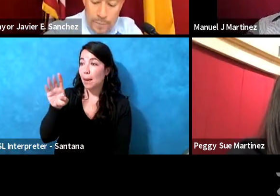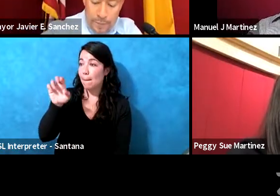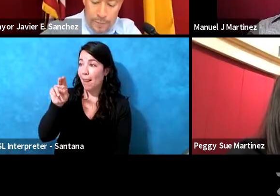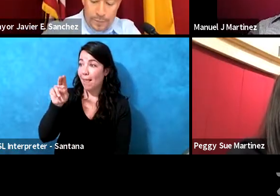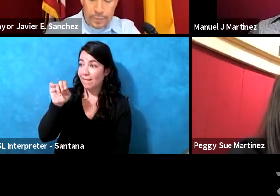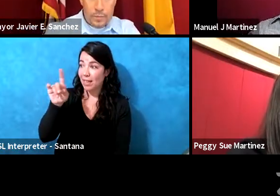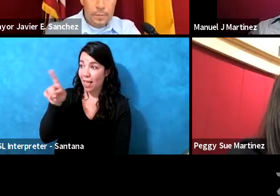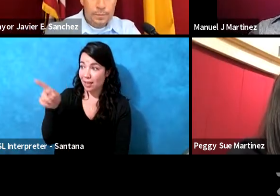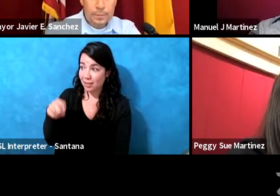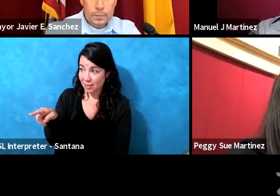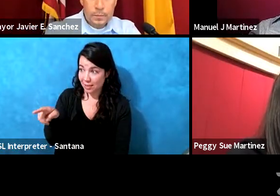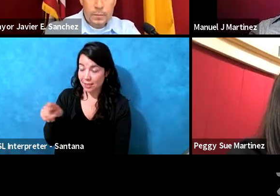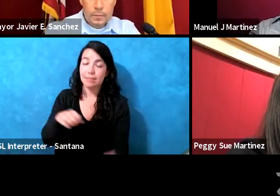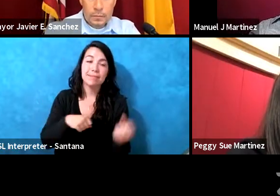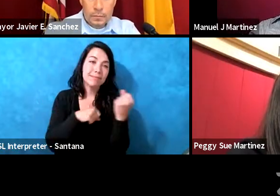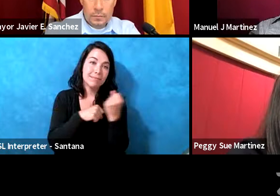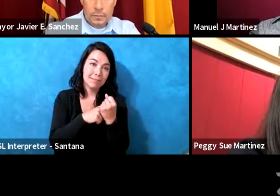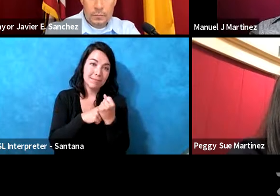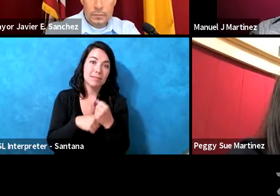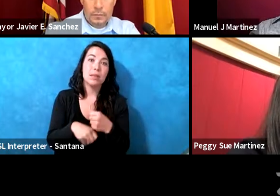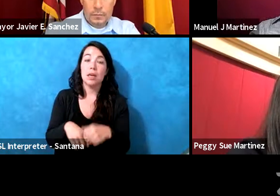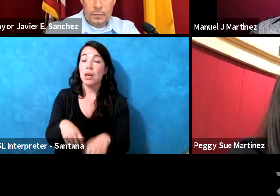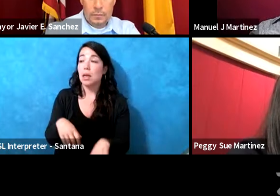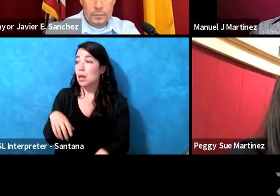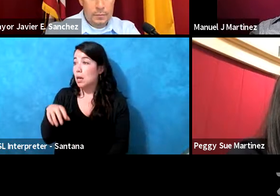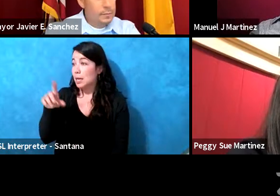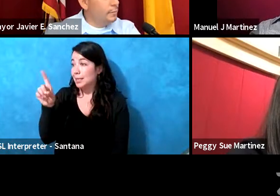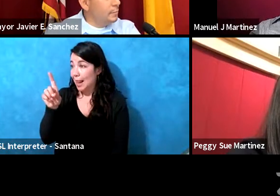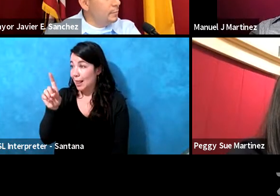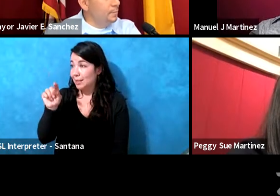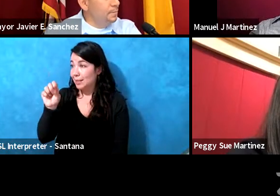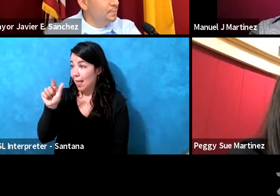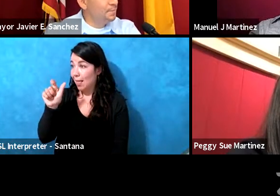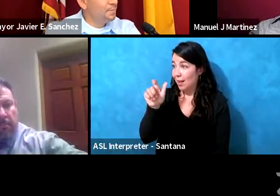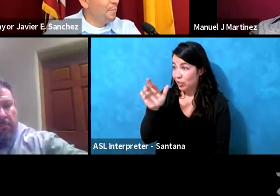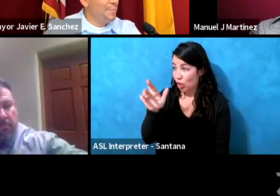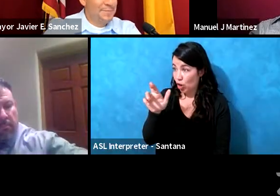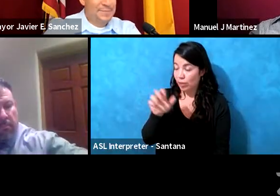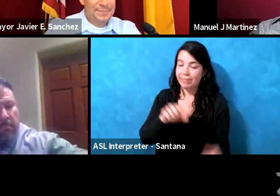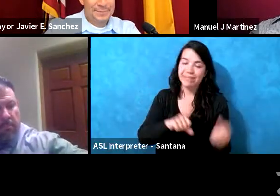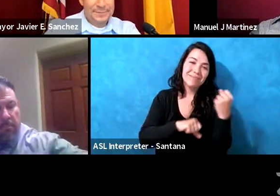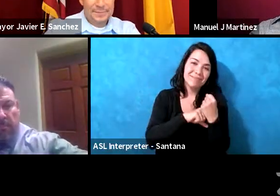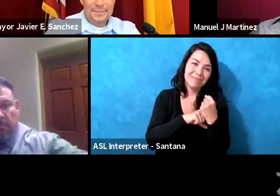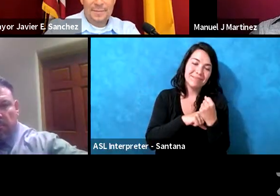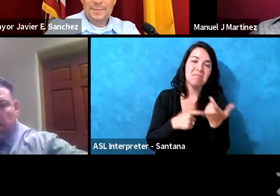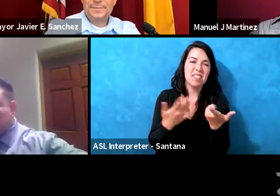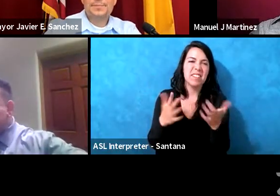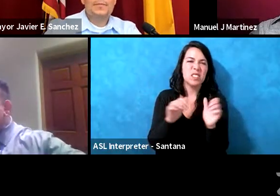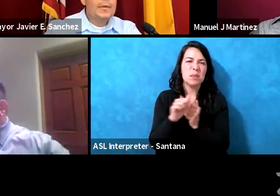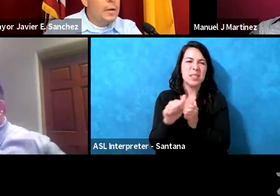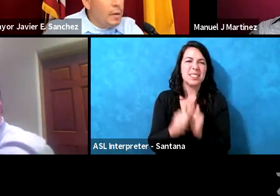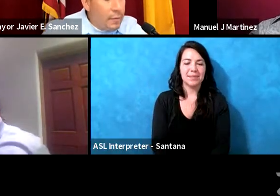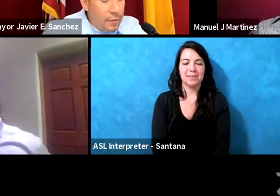Benavides. In favor. Mayor Pro Tem Dennis Tim Salazar. For the motion. Motion carries.